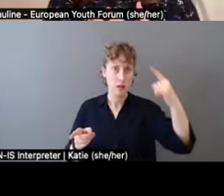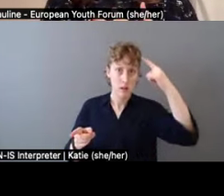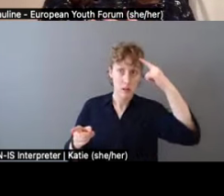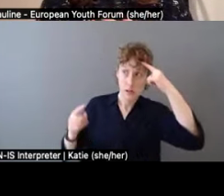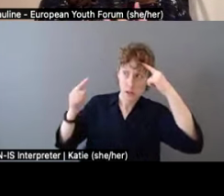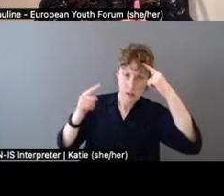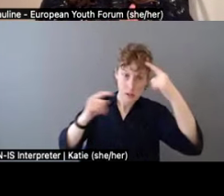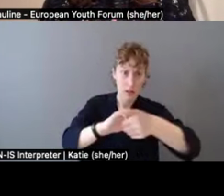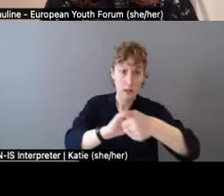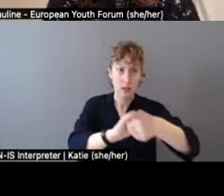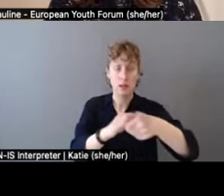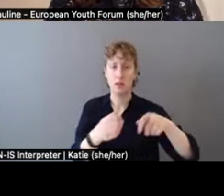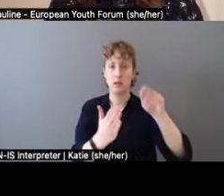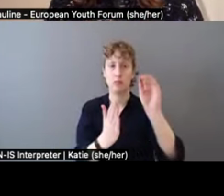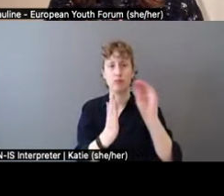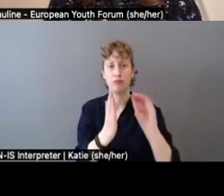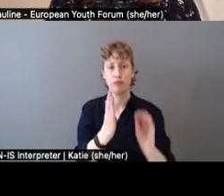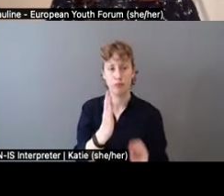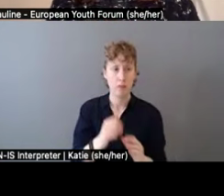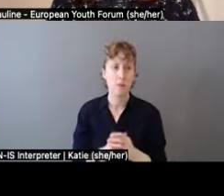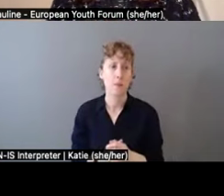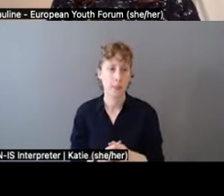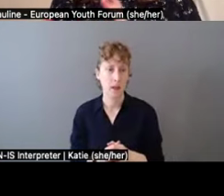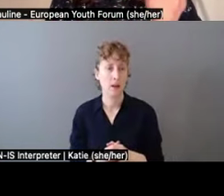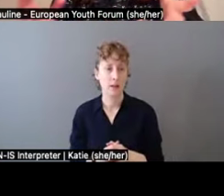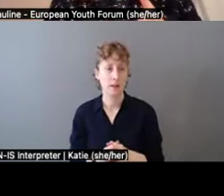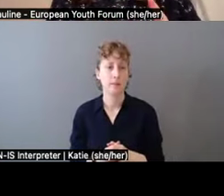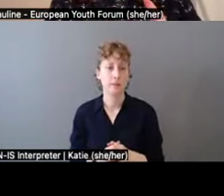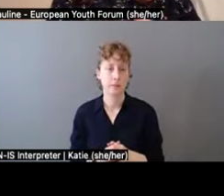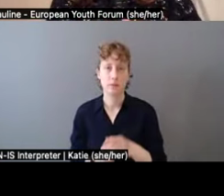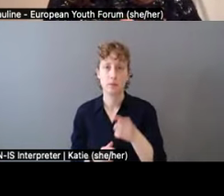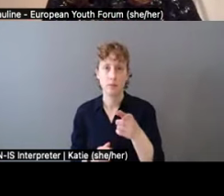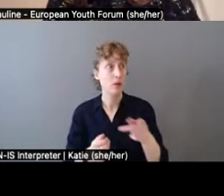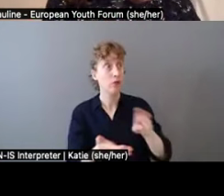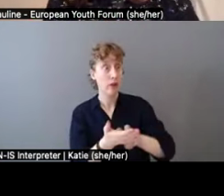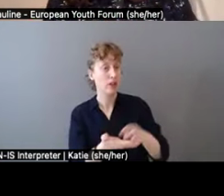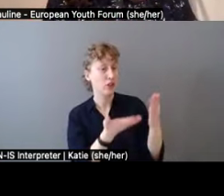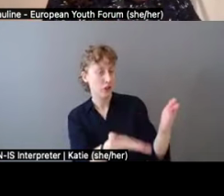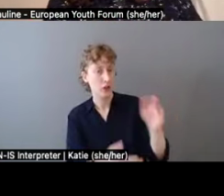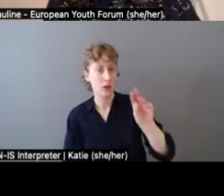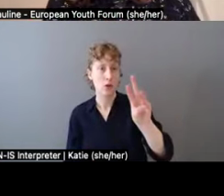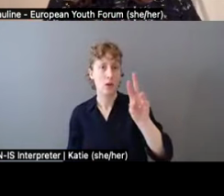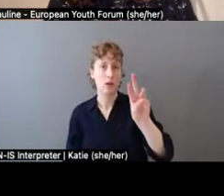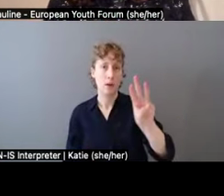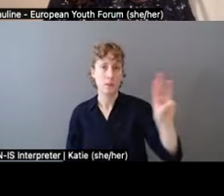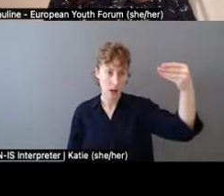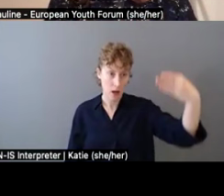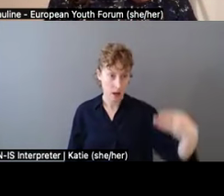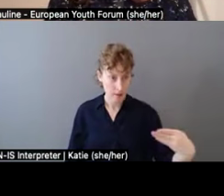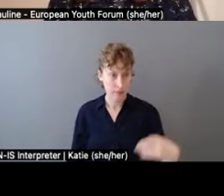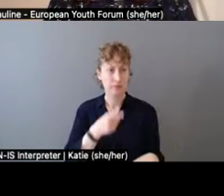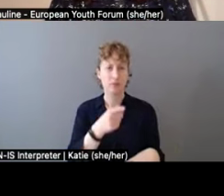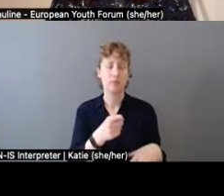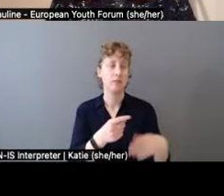have extensive explanation on the website on how to do this and how to navigate the platform. So this is the one I showed you, where you'll find